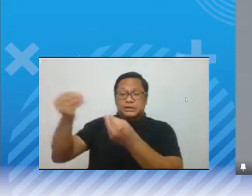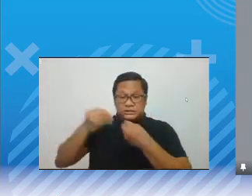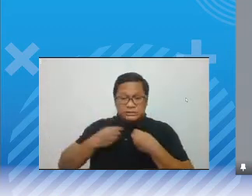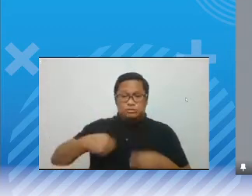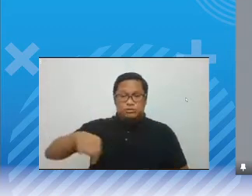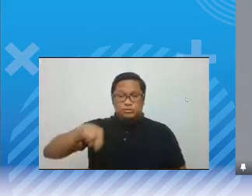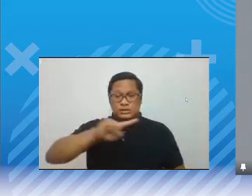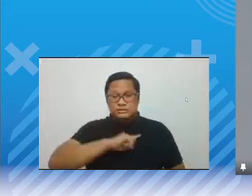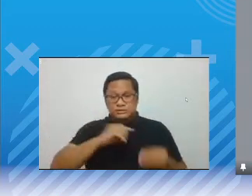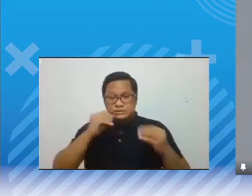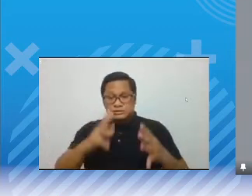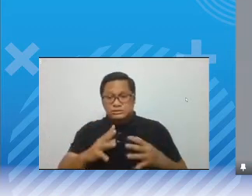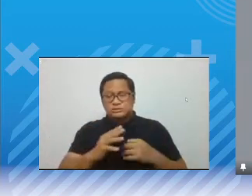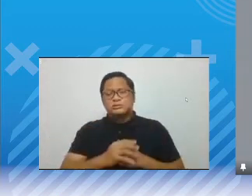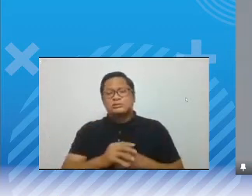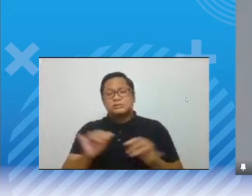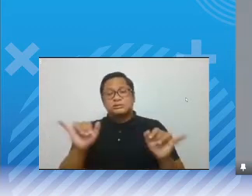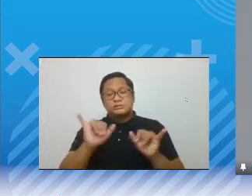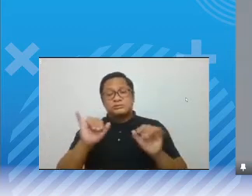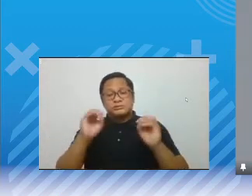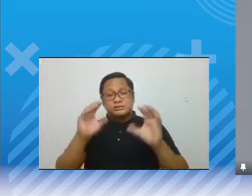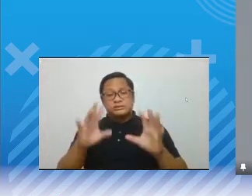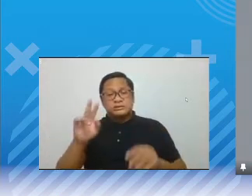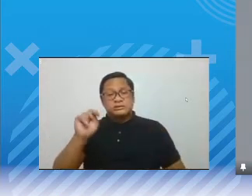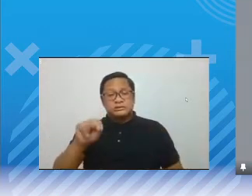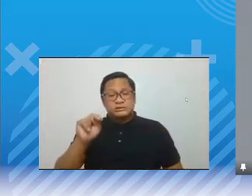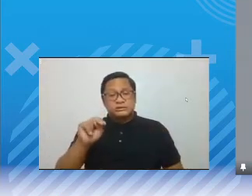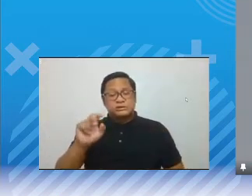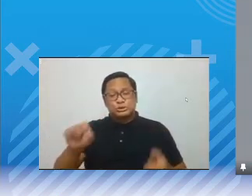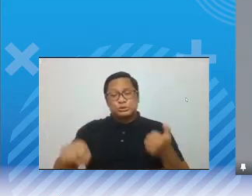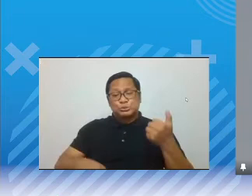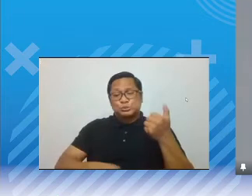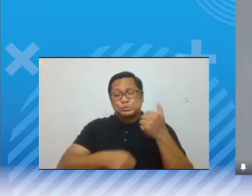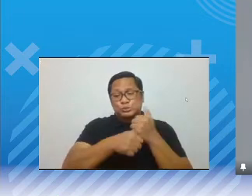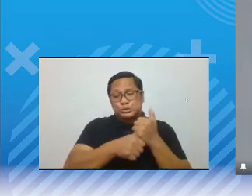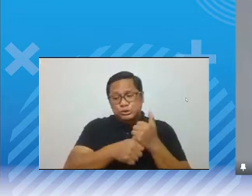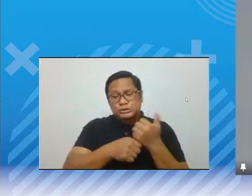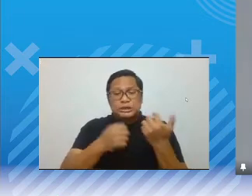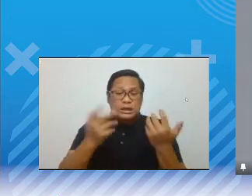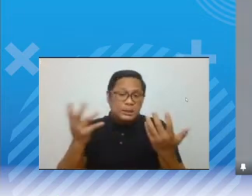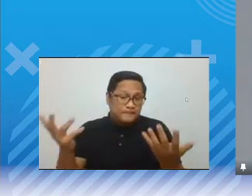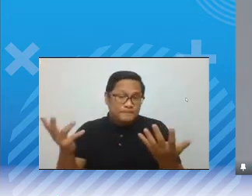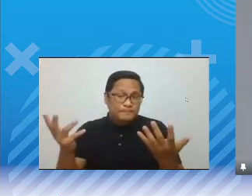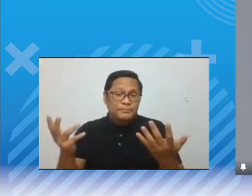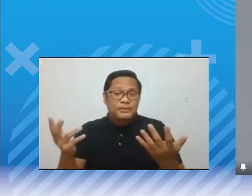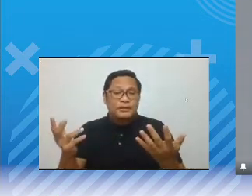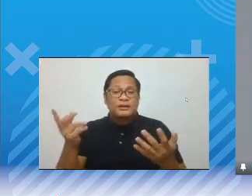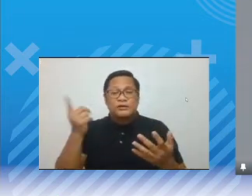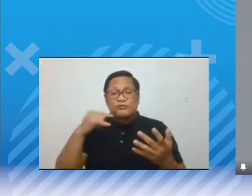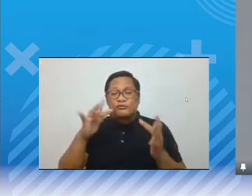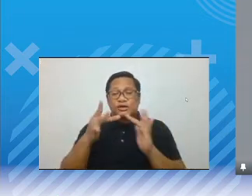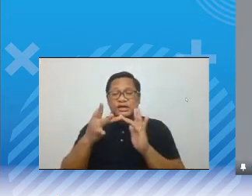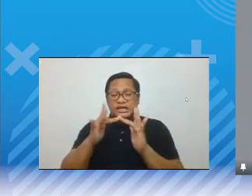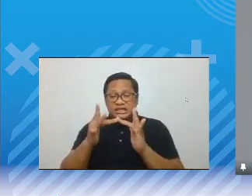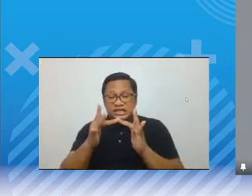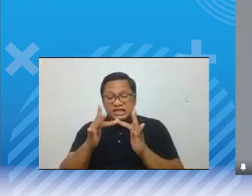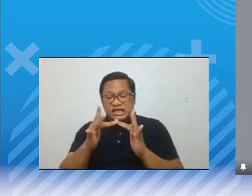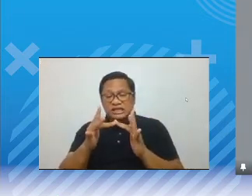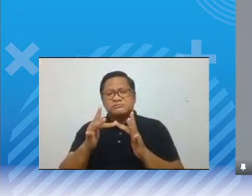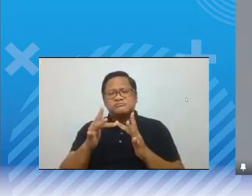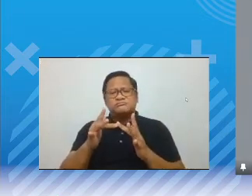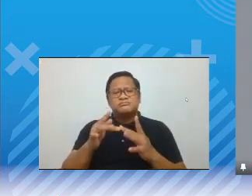think teachers also need support in terms of internet allowances, because we know